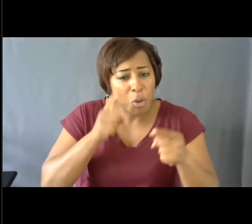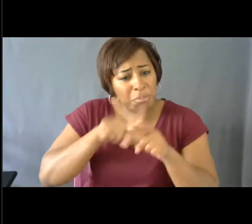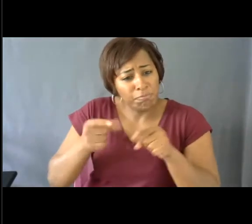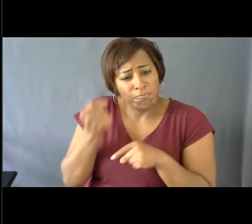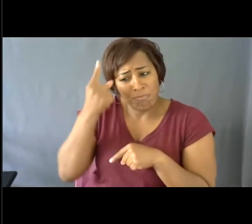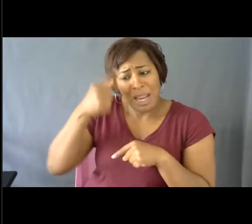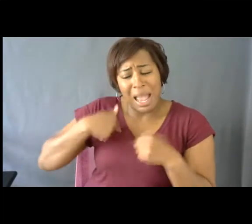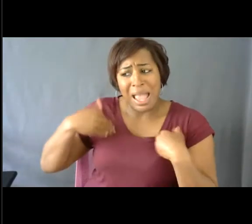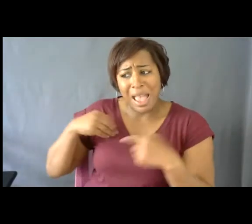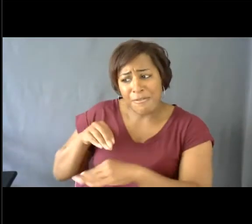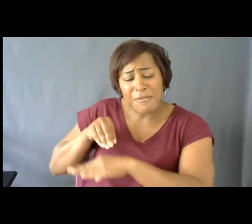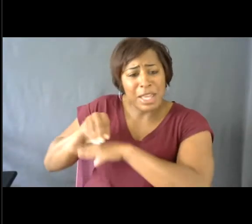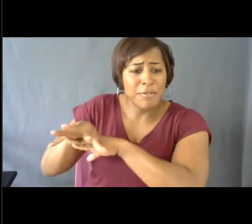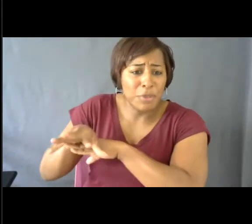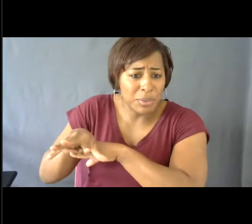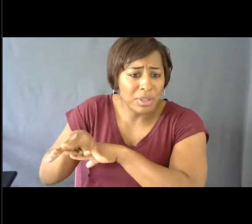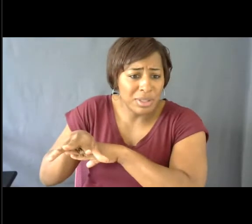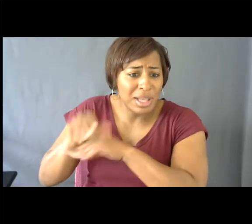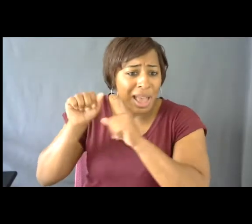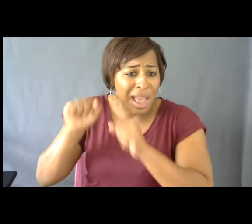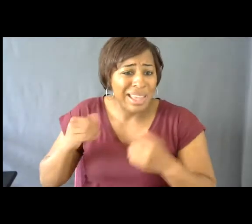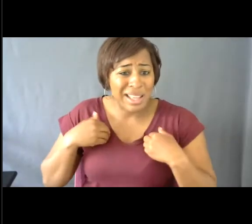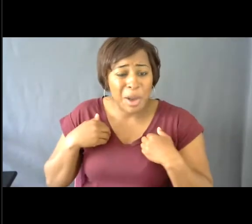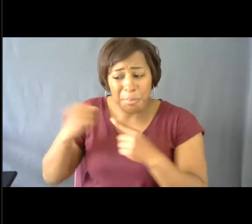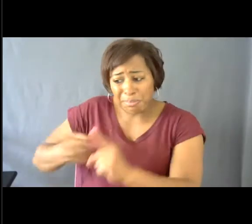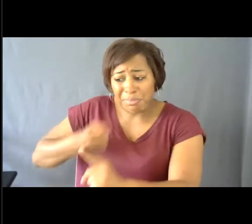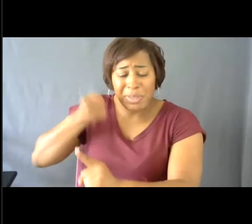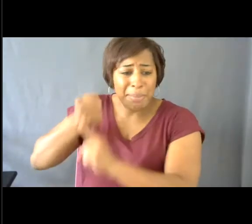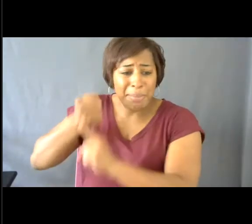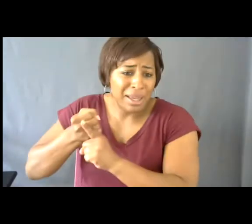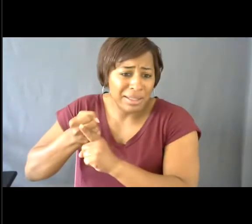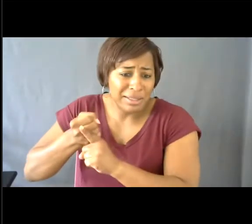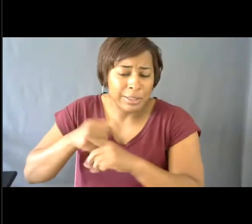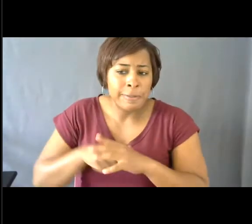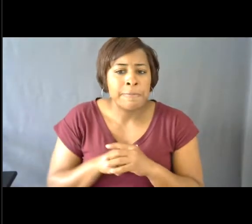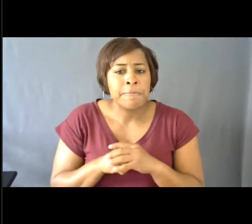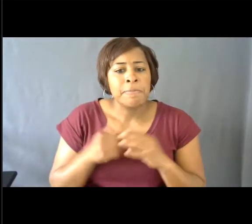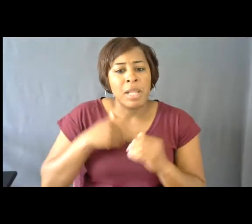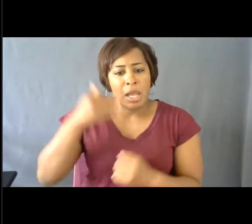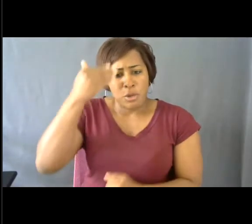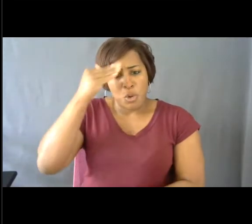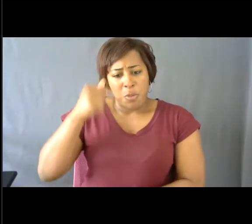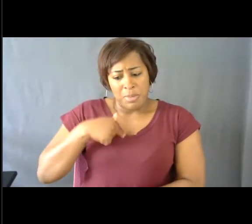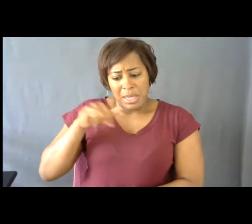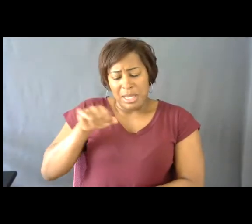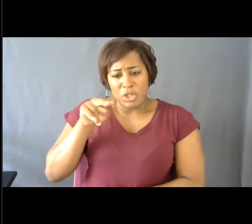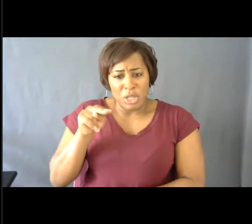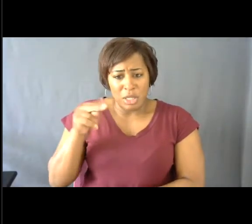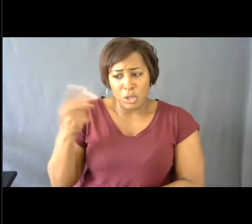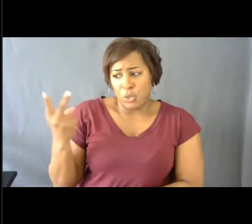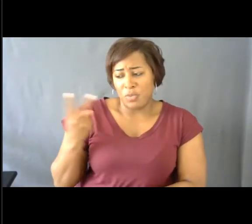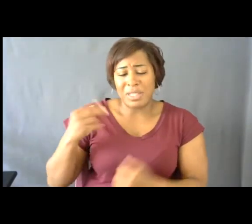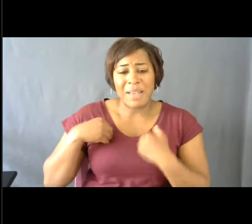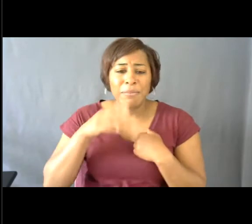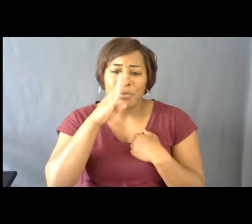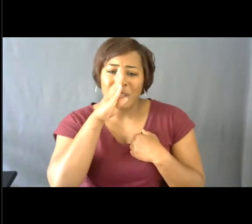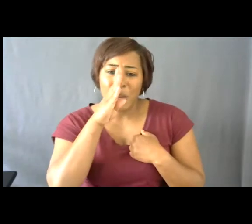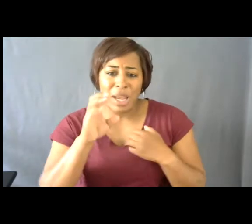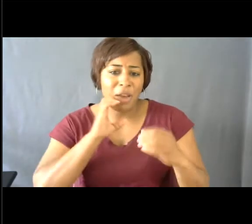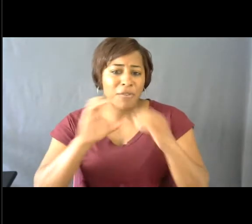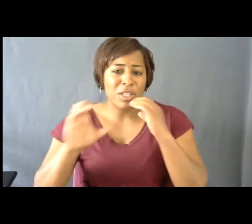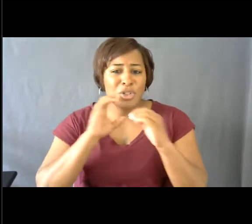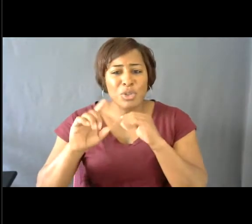the inspiration of change, or be the influence of change. And I know that Jen and I have had some direct conversations with colleagues in